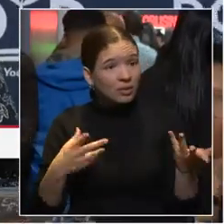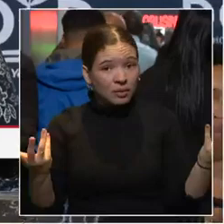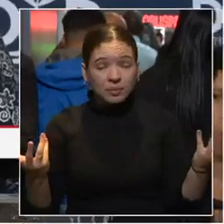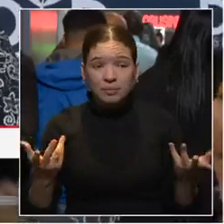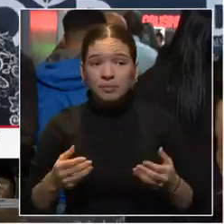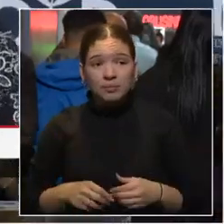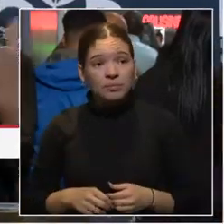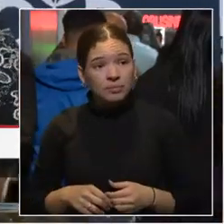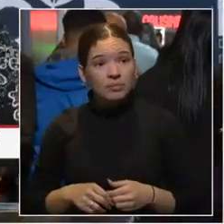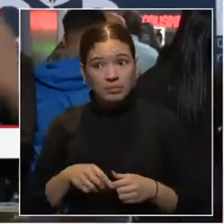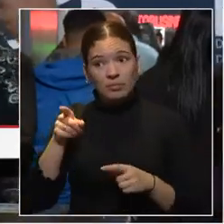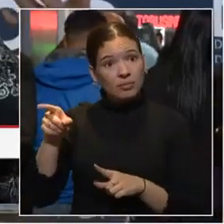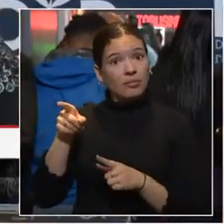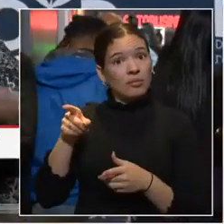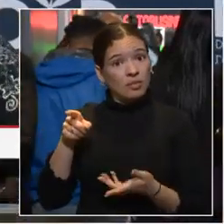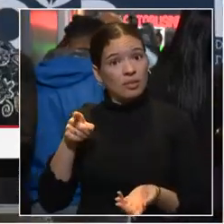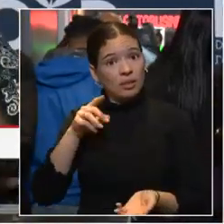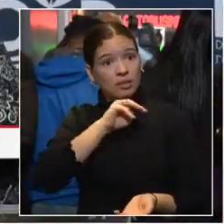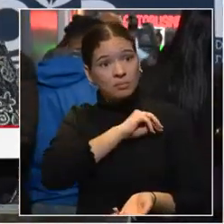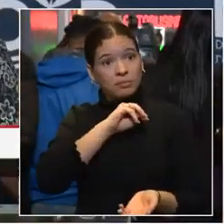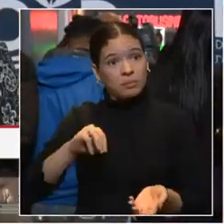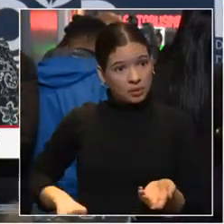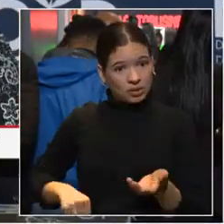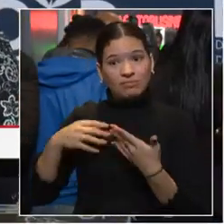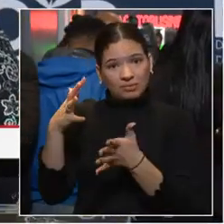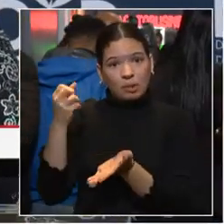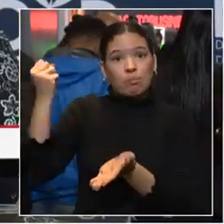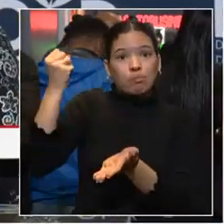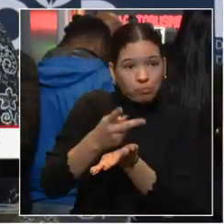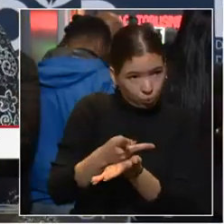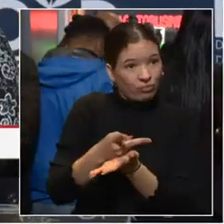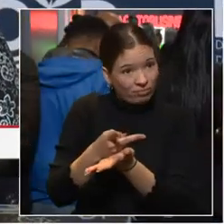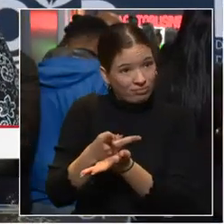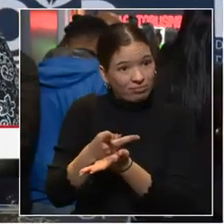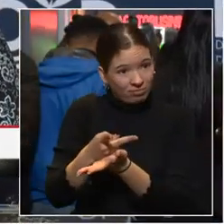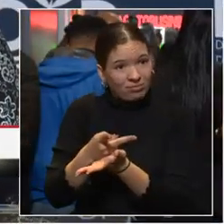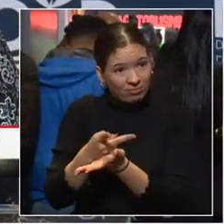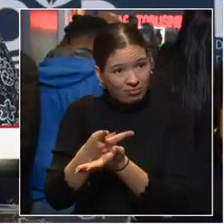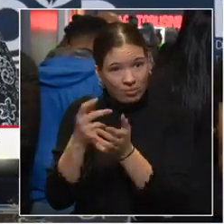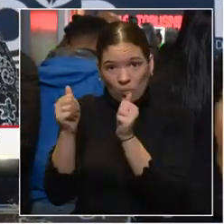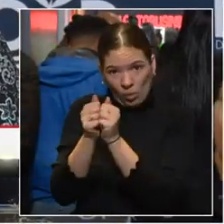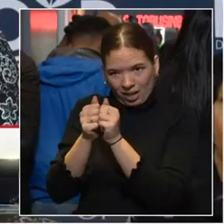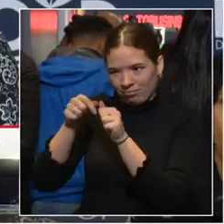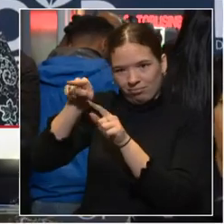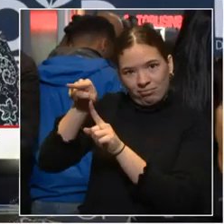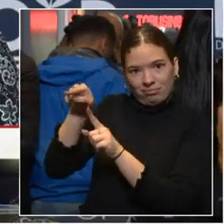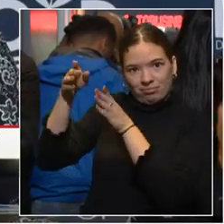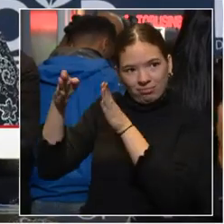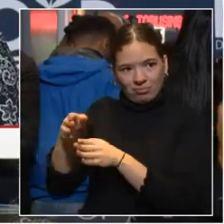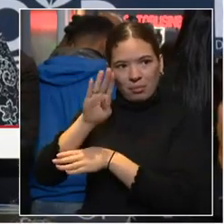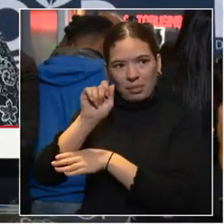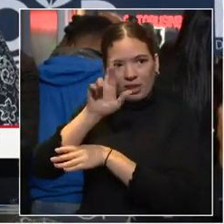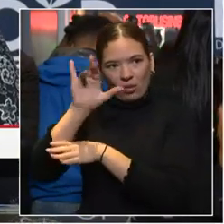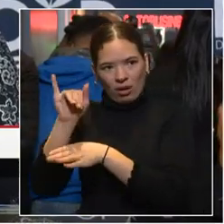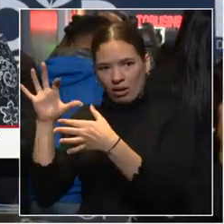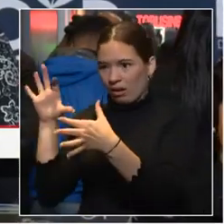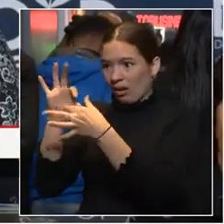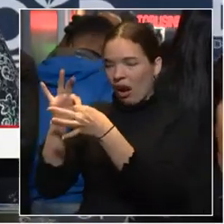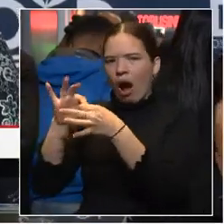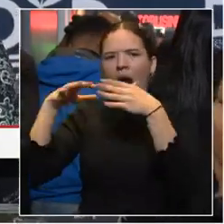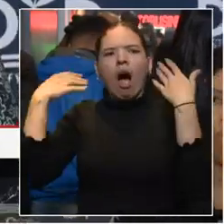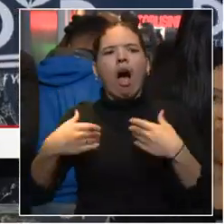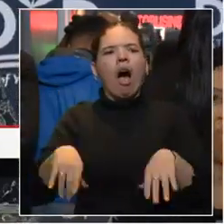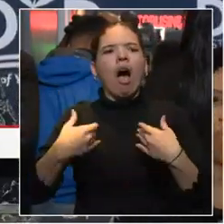into action with the mayor's name on it, is the best program in the country, and it is modeled and